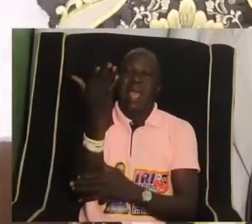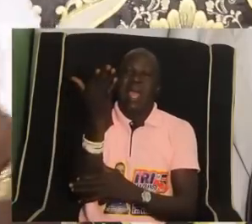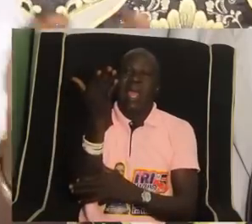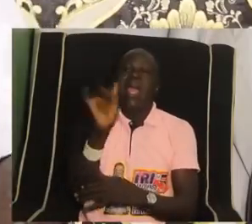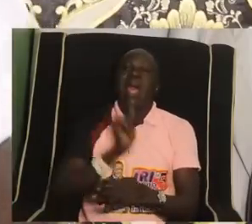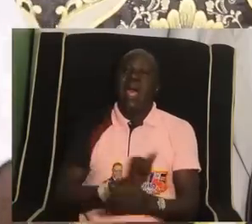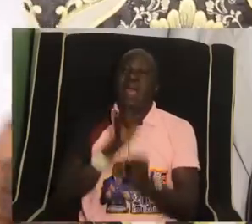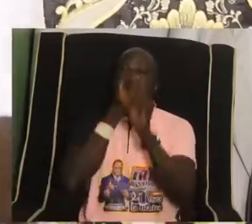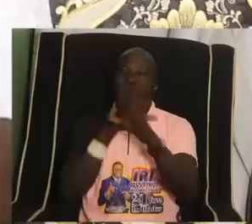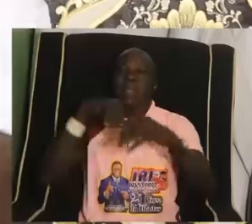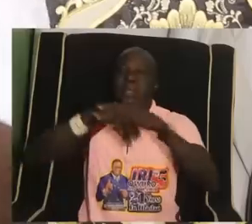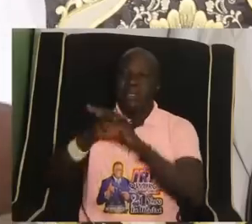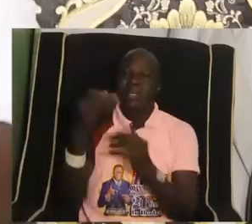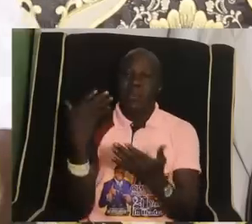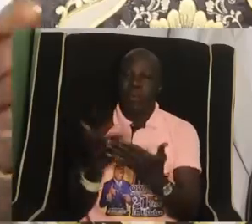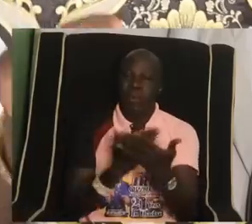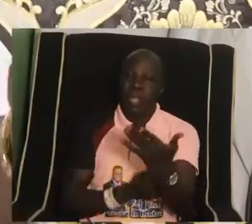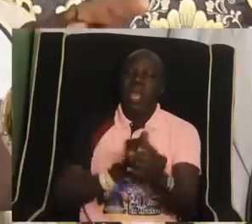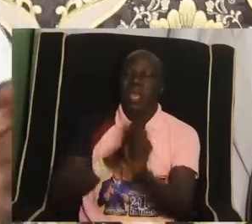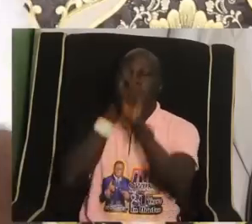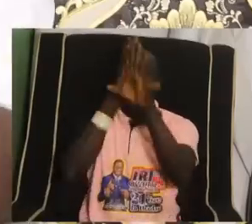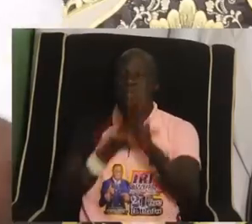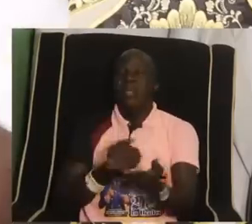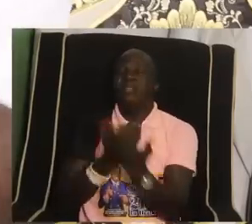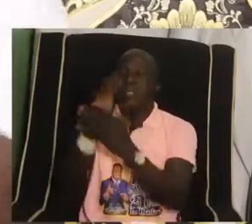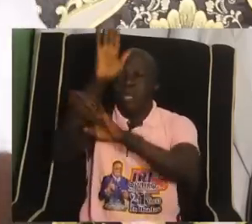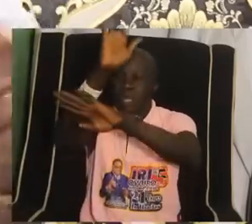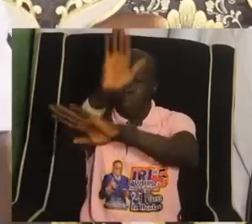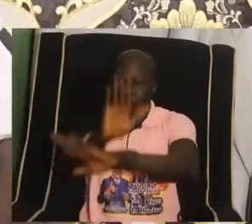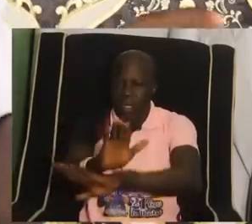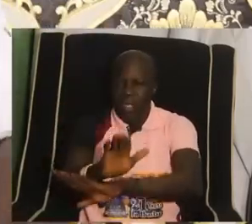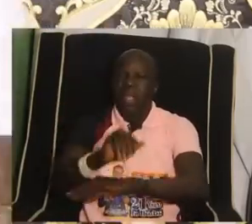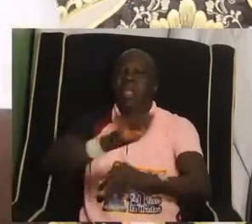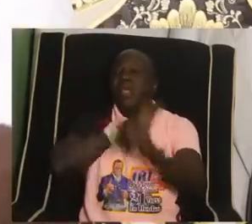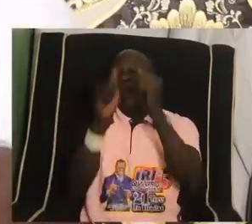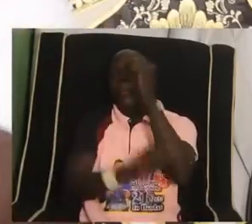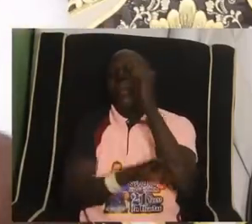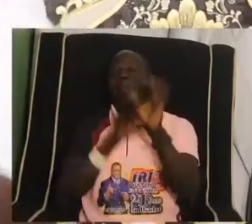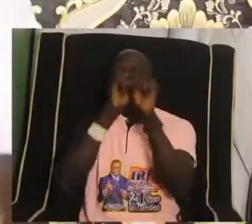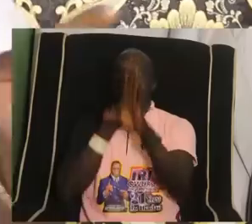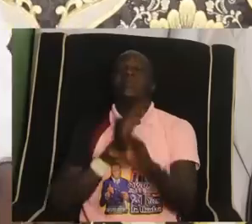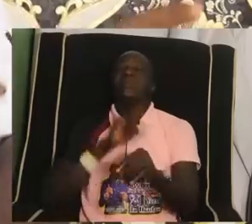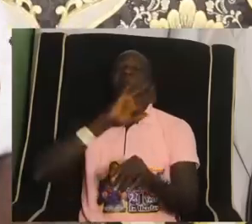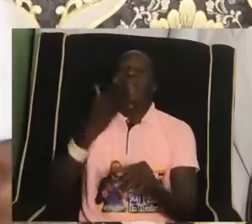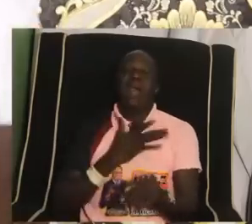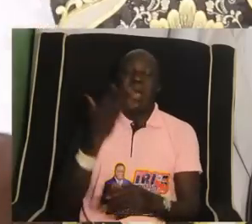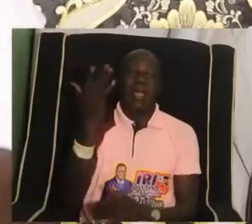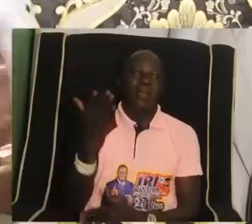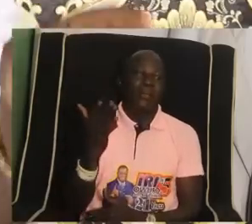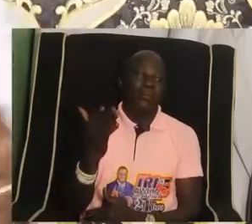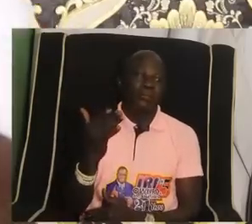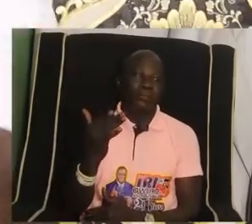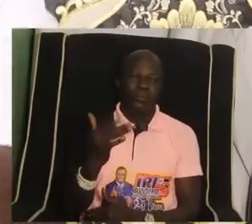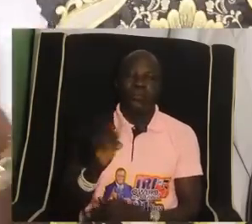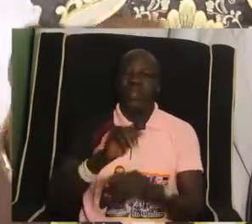Abraham je temi. Abuku mi ni owuro. O je labuku ni jale. Ibuku Abraham